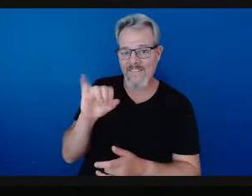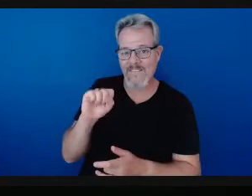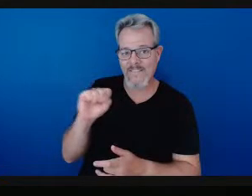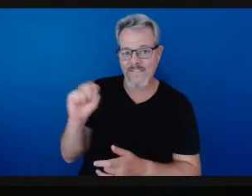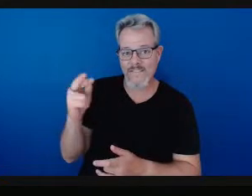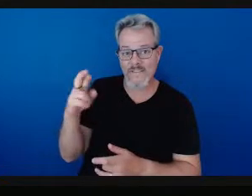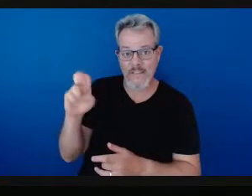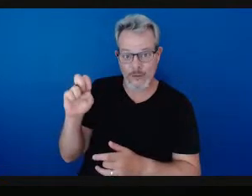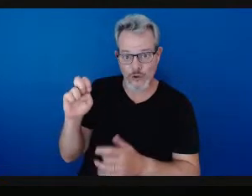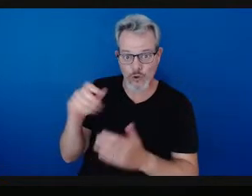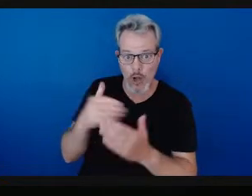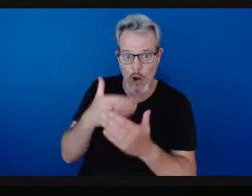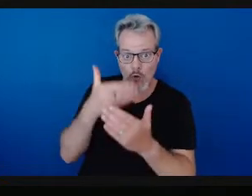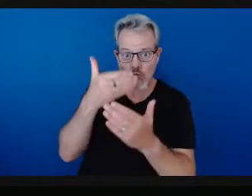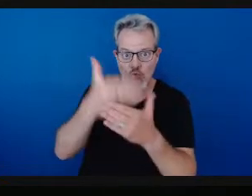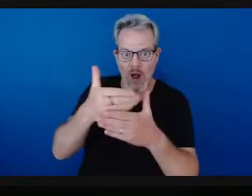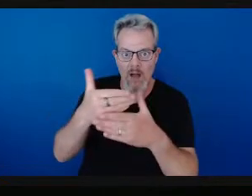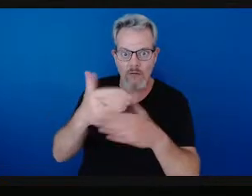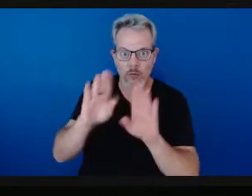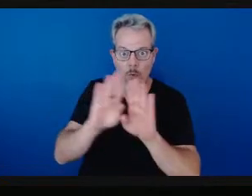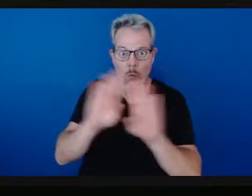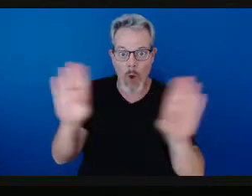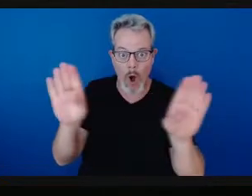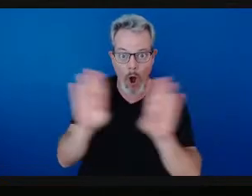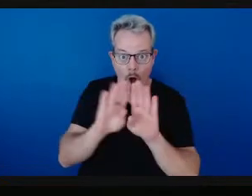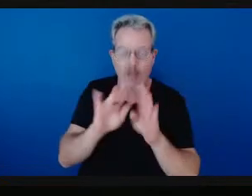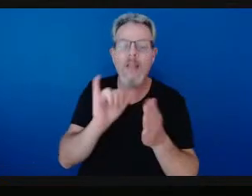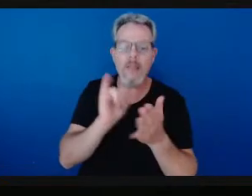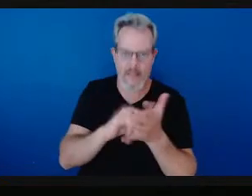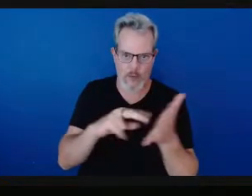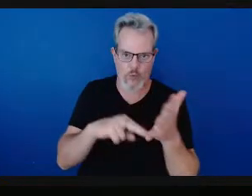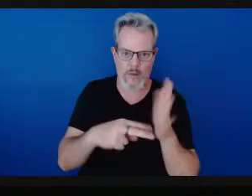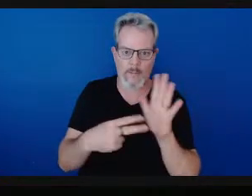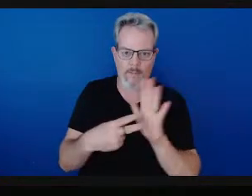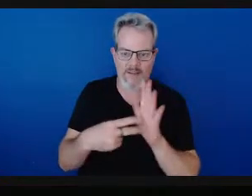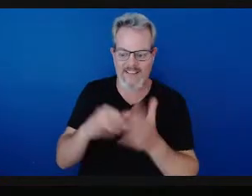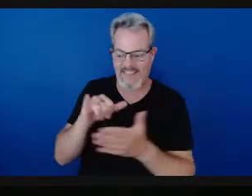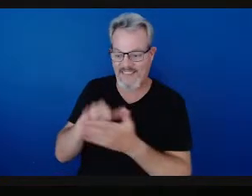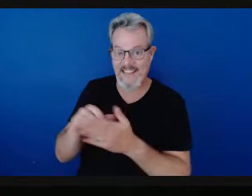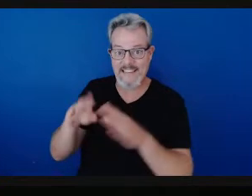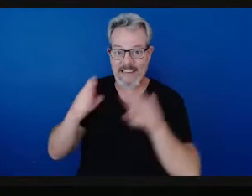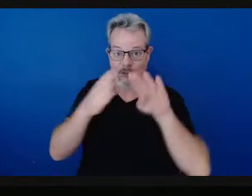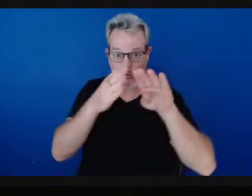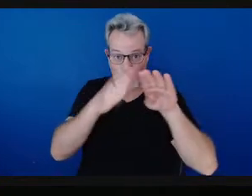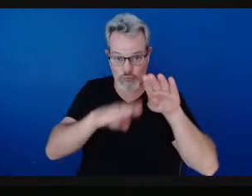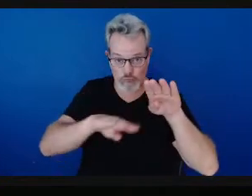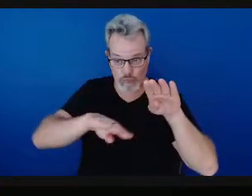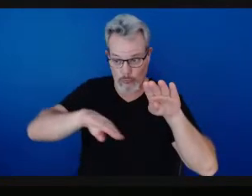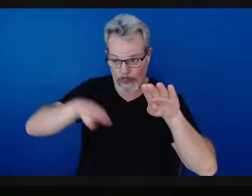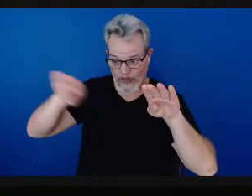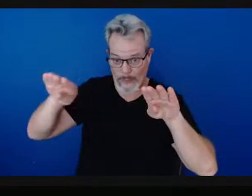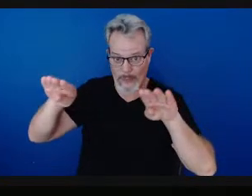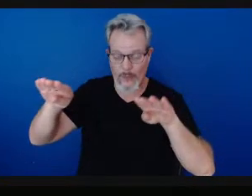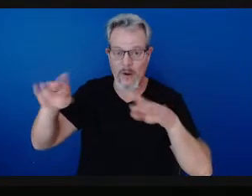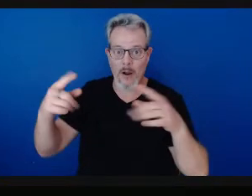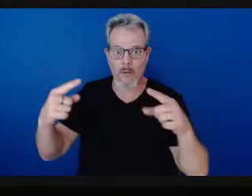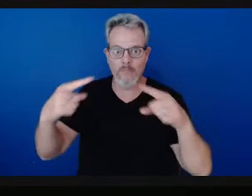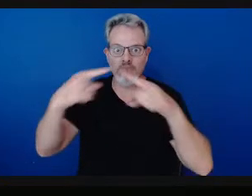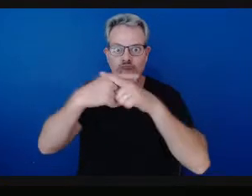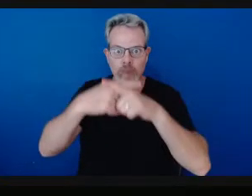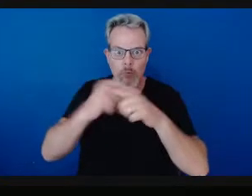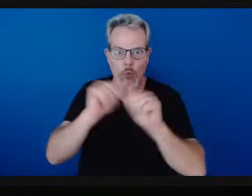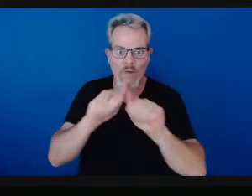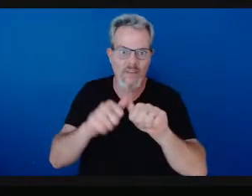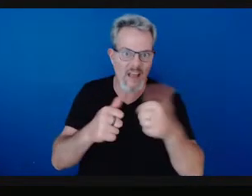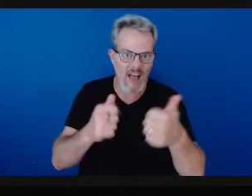the wall of the down drop block, that's what they mean. This crack has gone all the way into this, intersected this one, and is actually